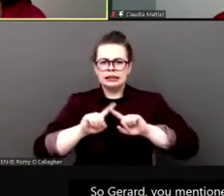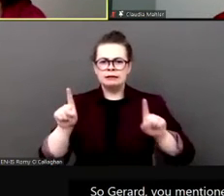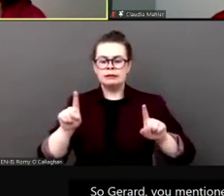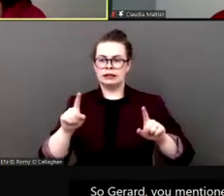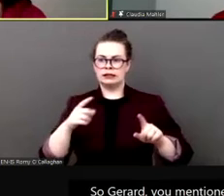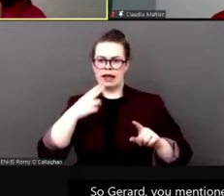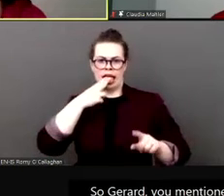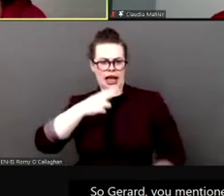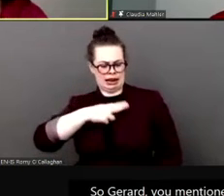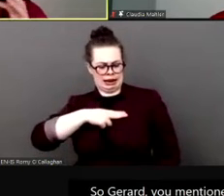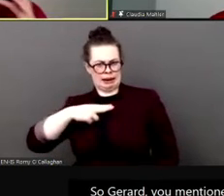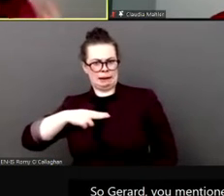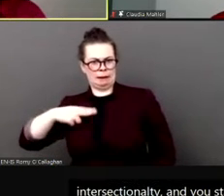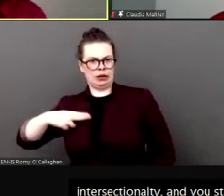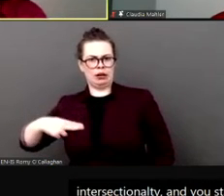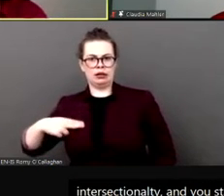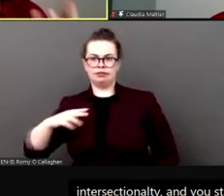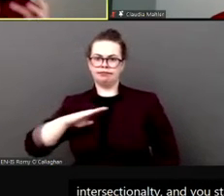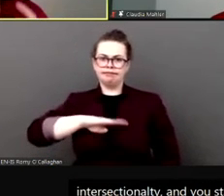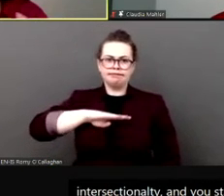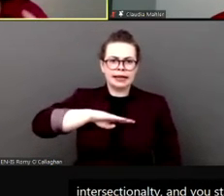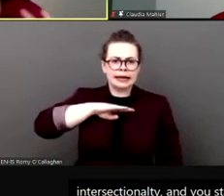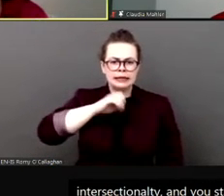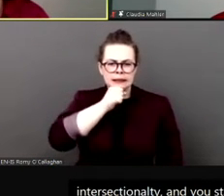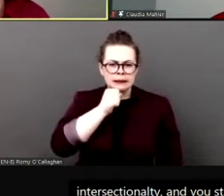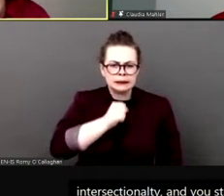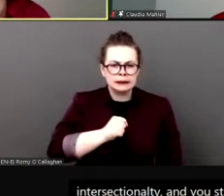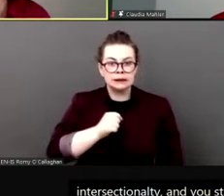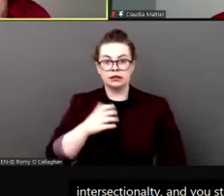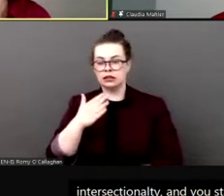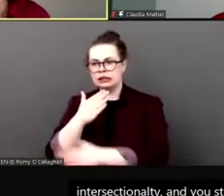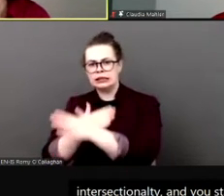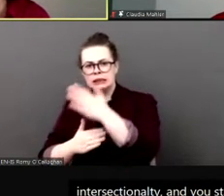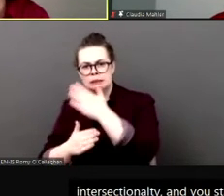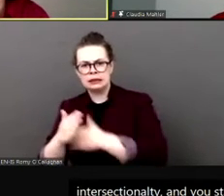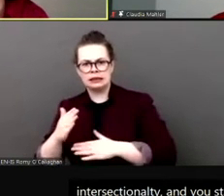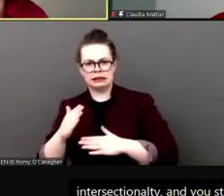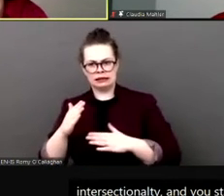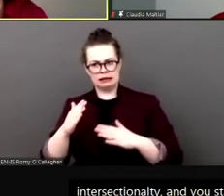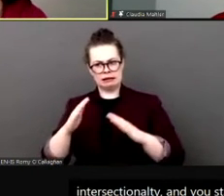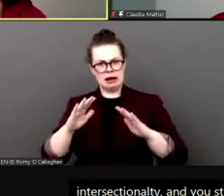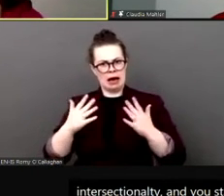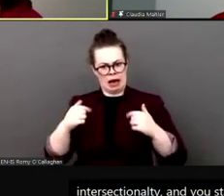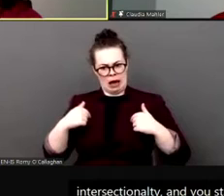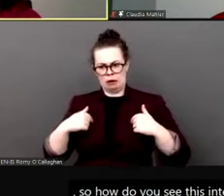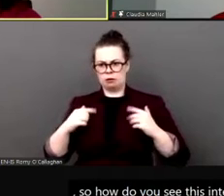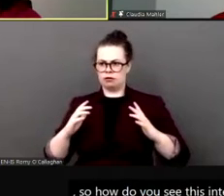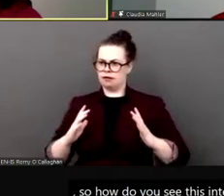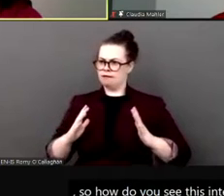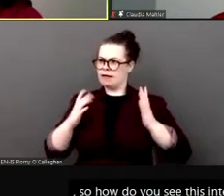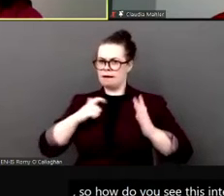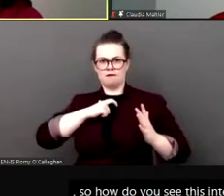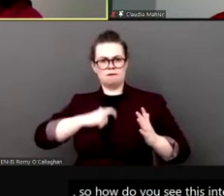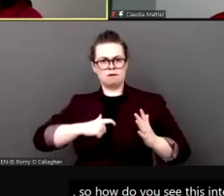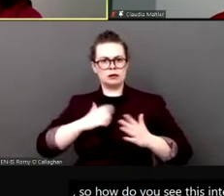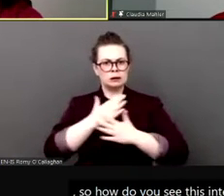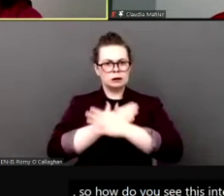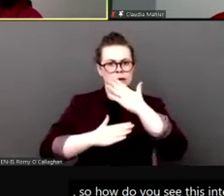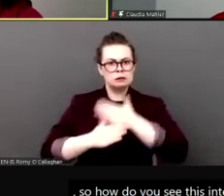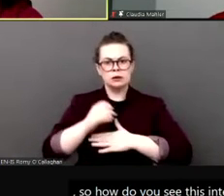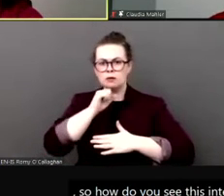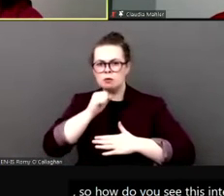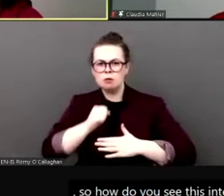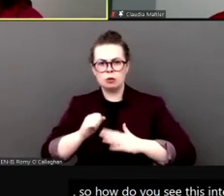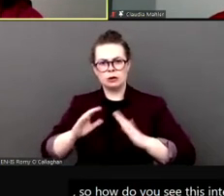So how do you see this intersection between ableism and ageism playing out in terms of barriers to access justice for